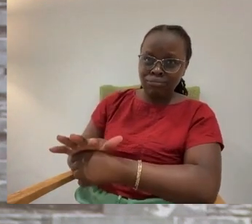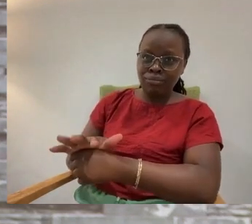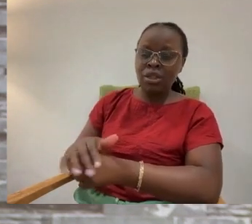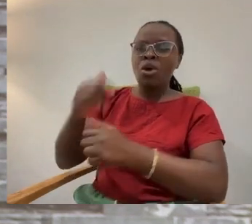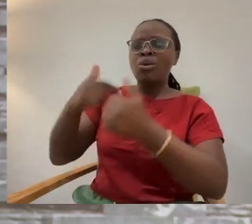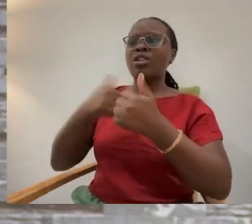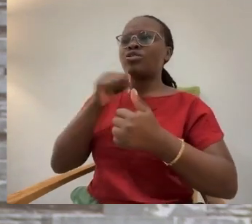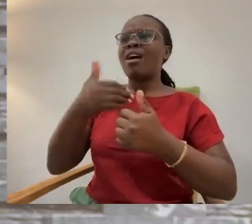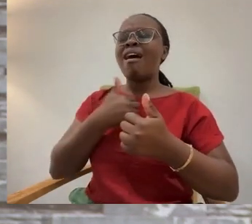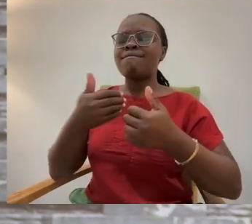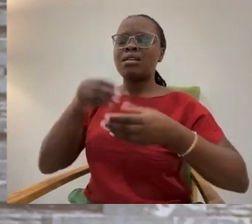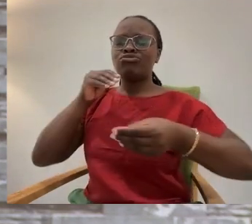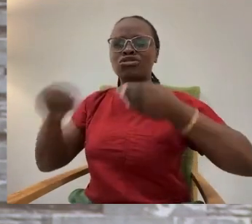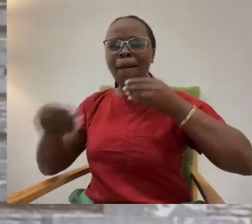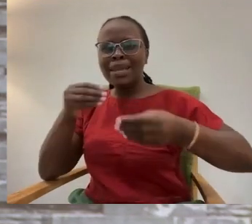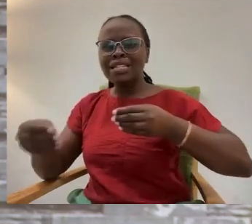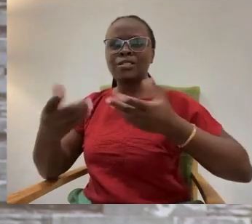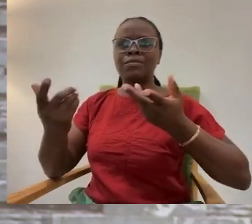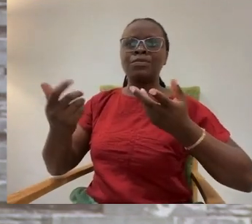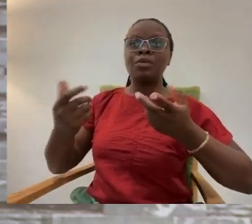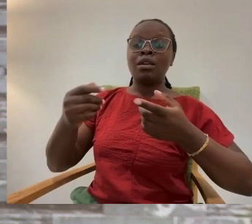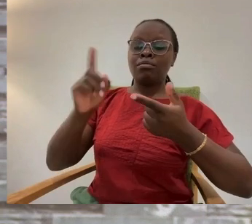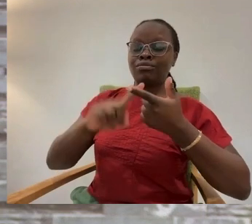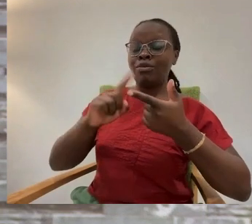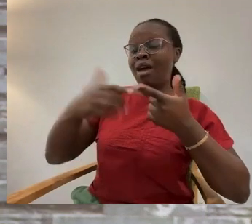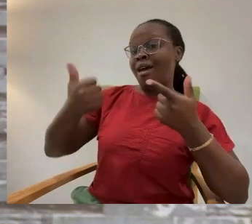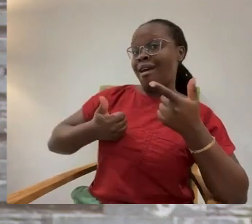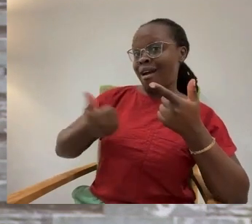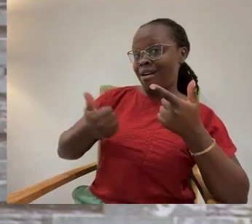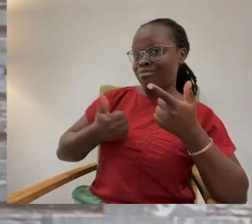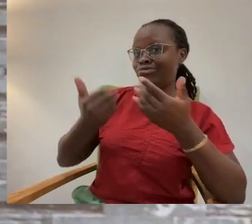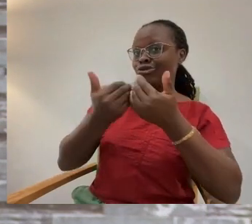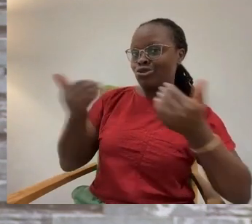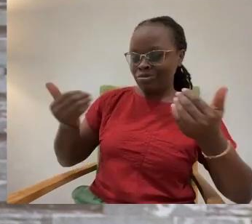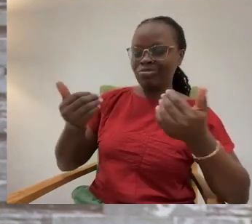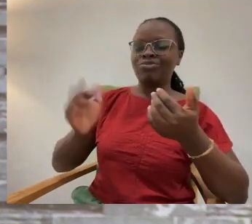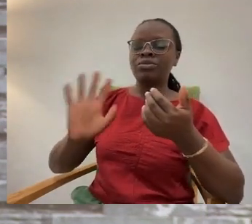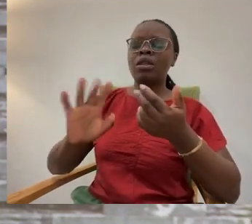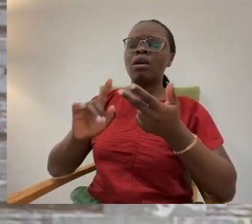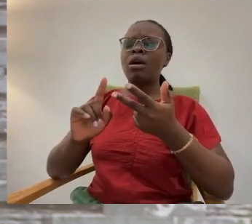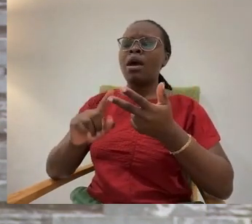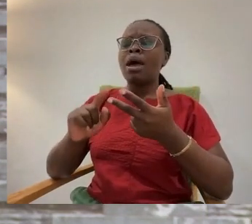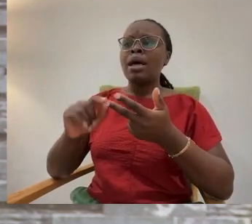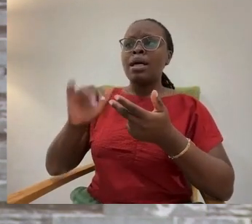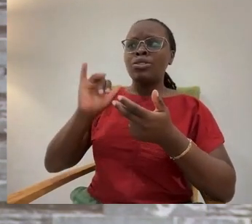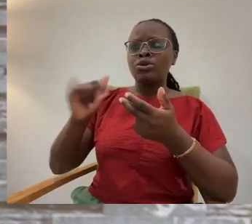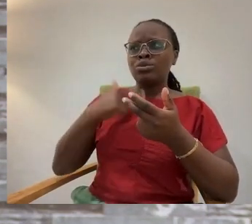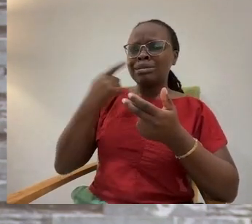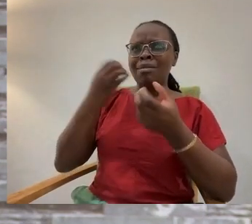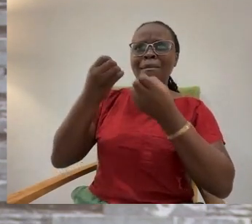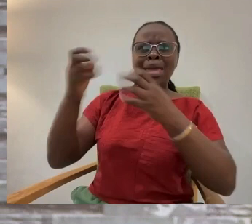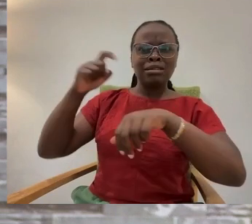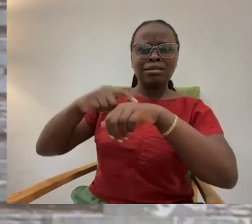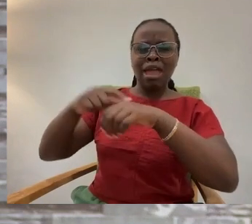of disability, but also the girl child, which oftentimes over and over again that we have seen being excluded